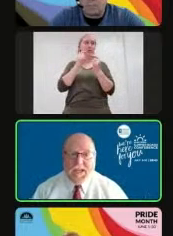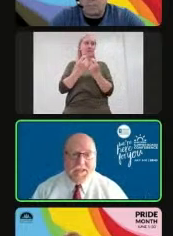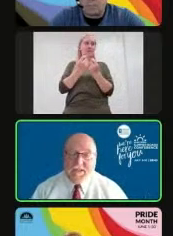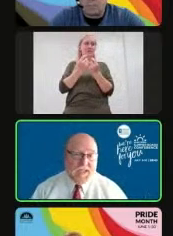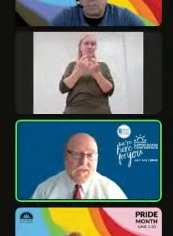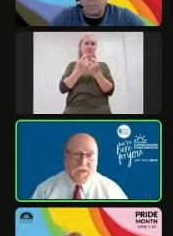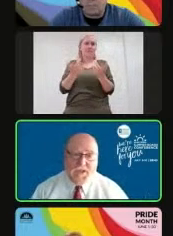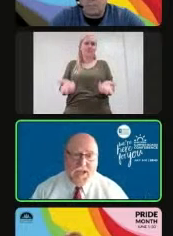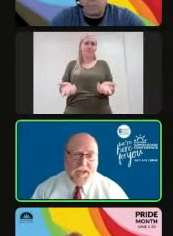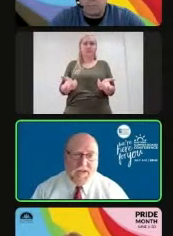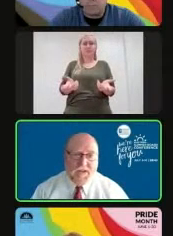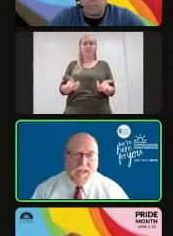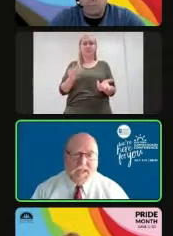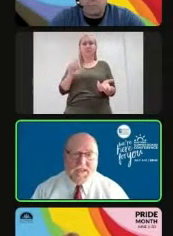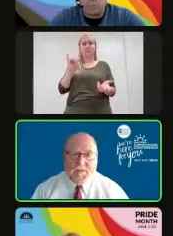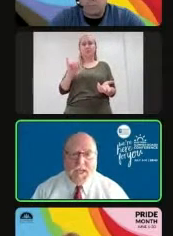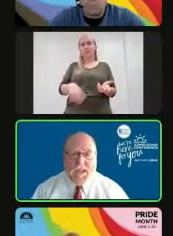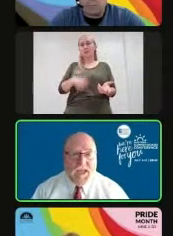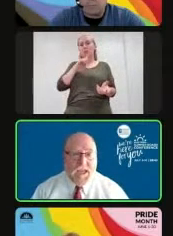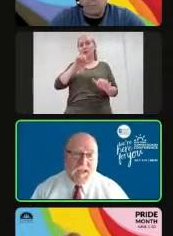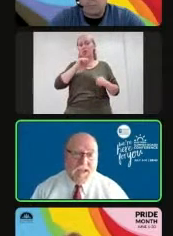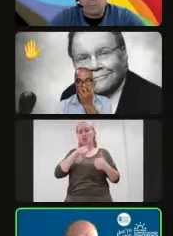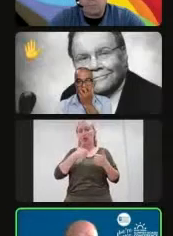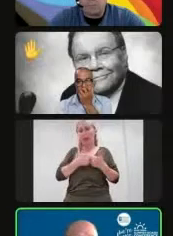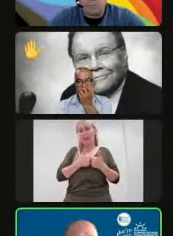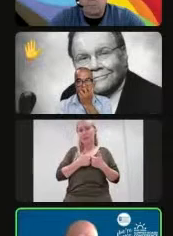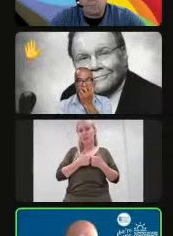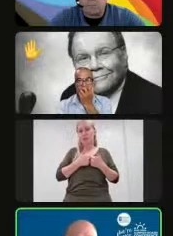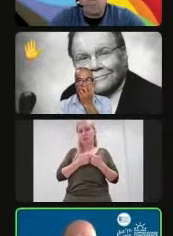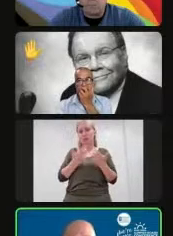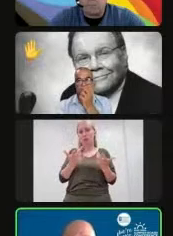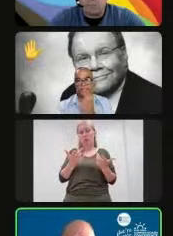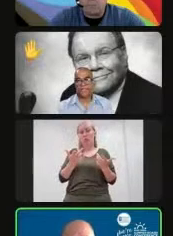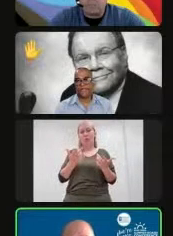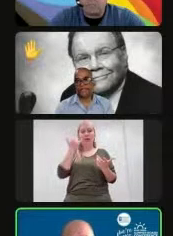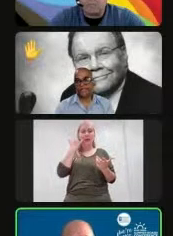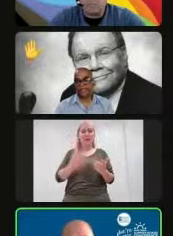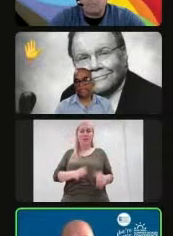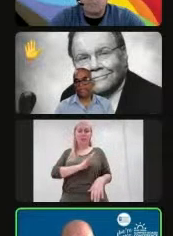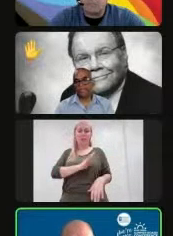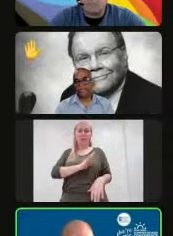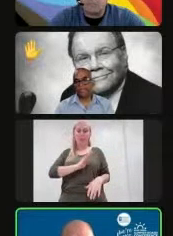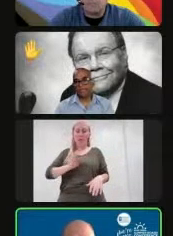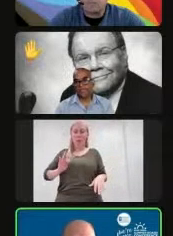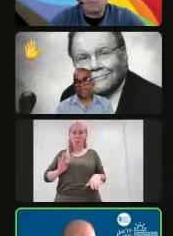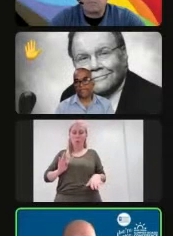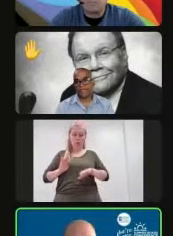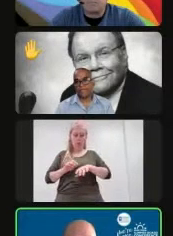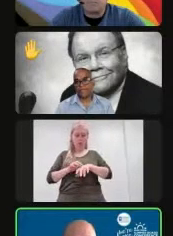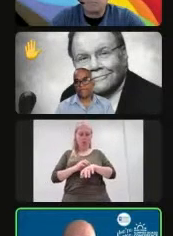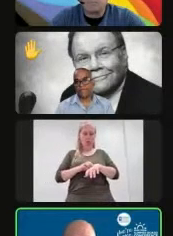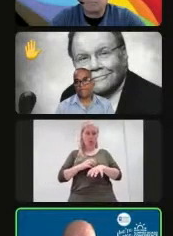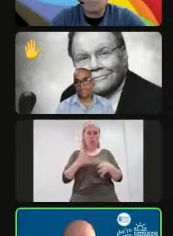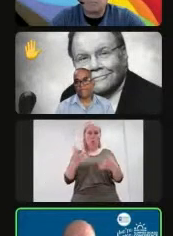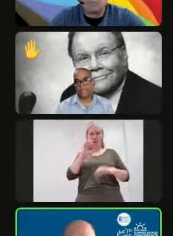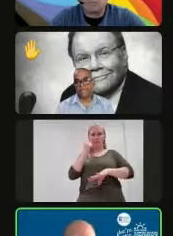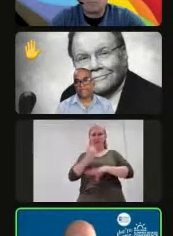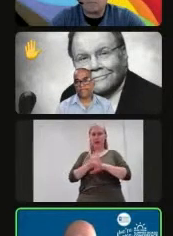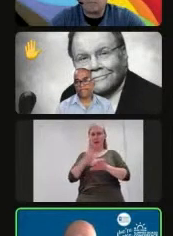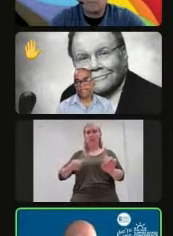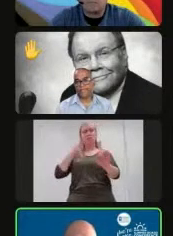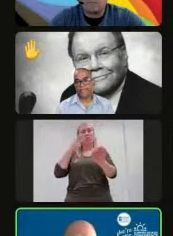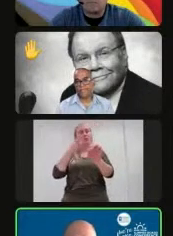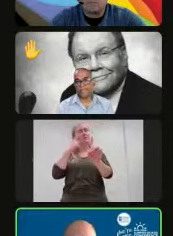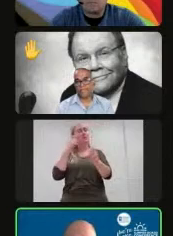And that's a real challenge. And that's something that, if the board was going to set some goals for next year,